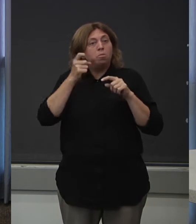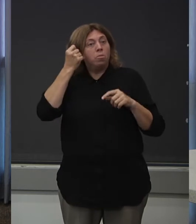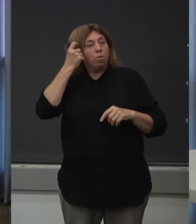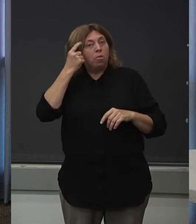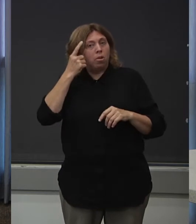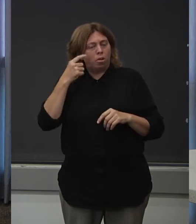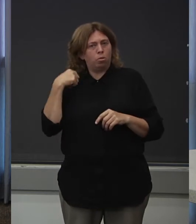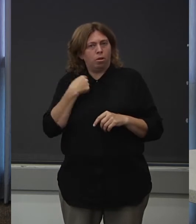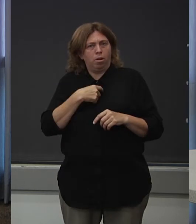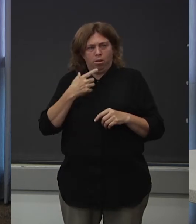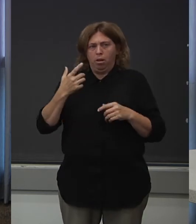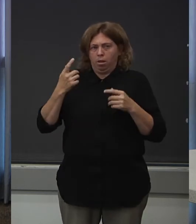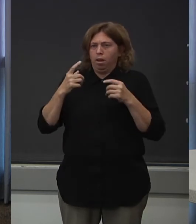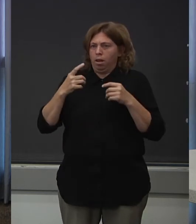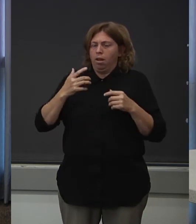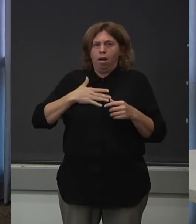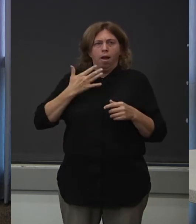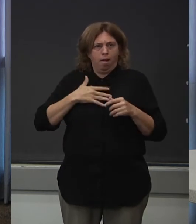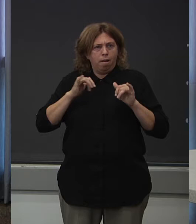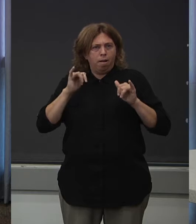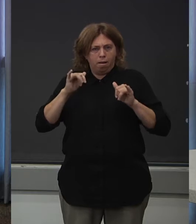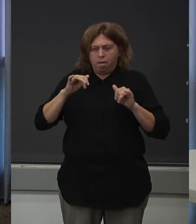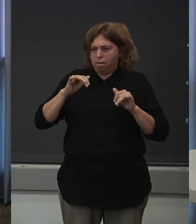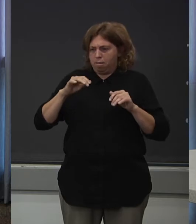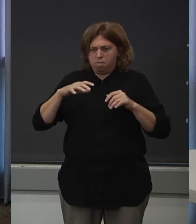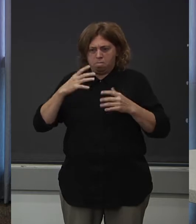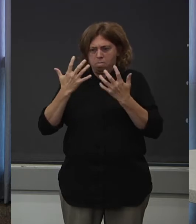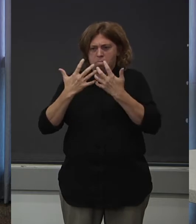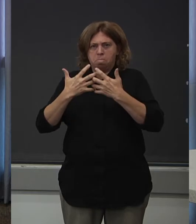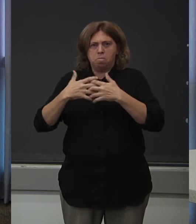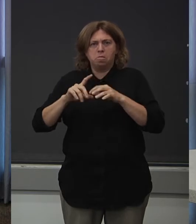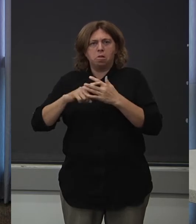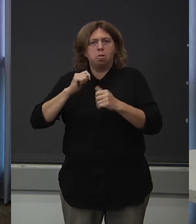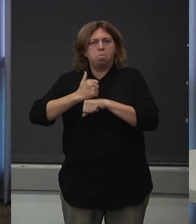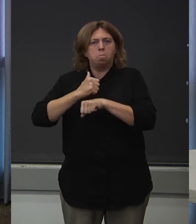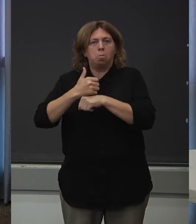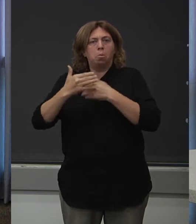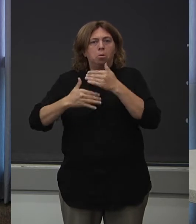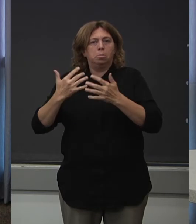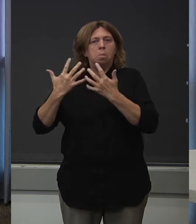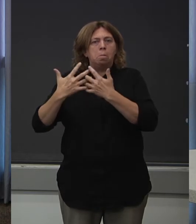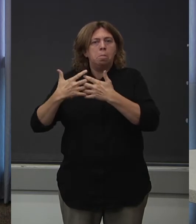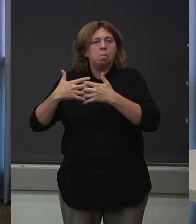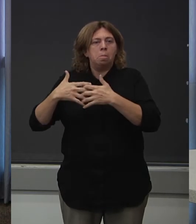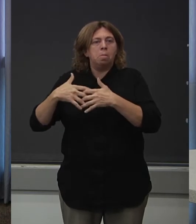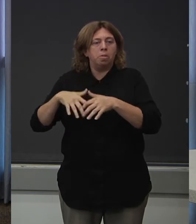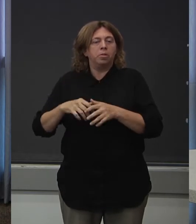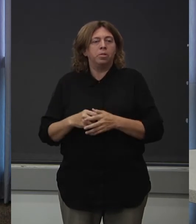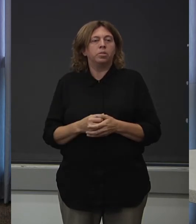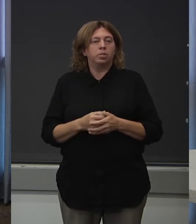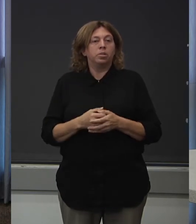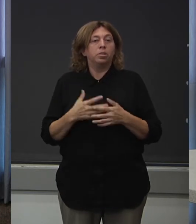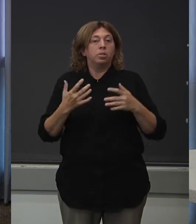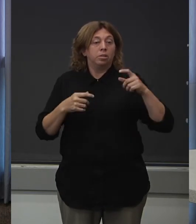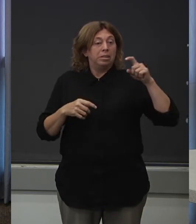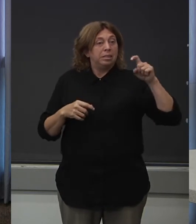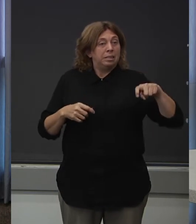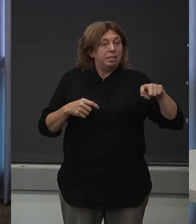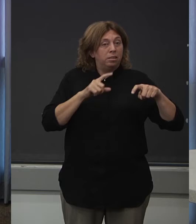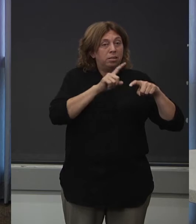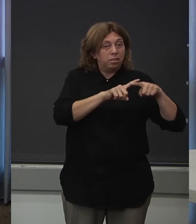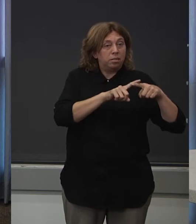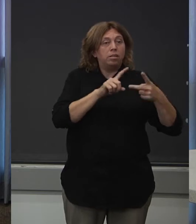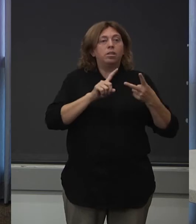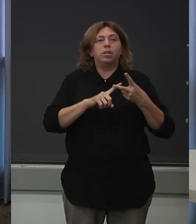been scalable to the staff. Both out of necessity and because it's appropriate when we're dealing with new and